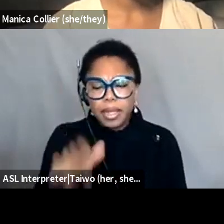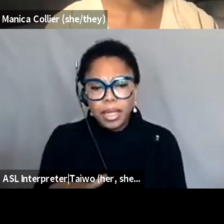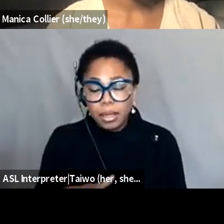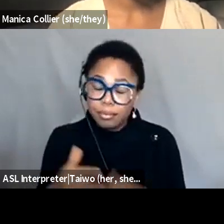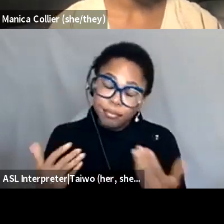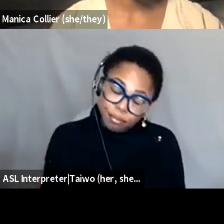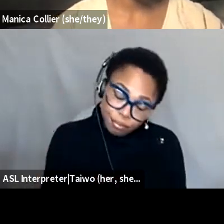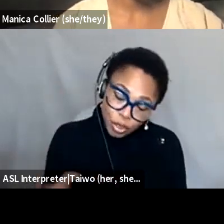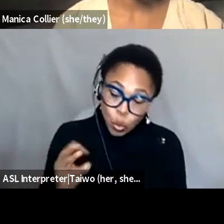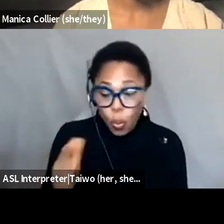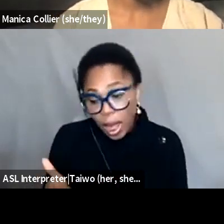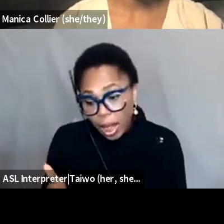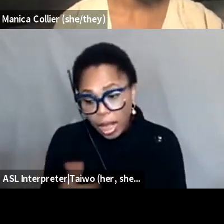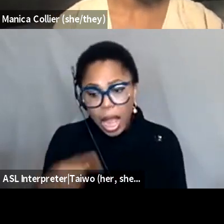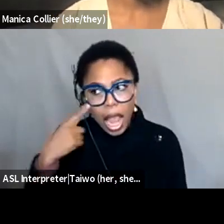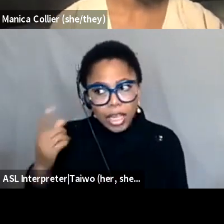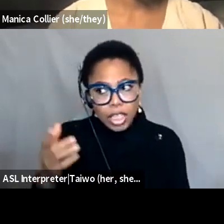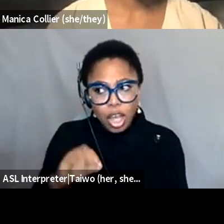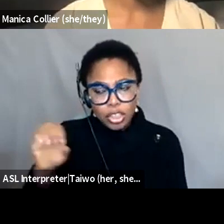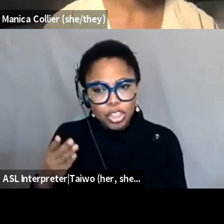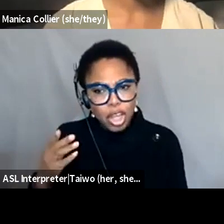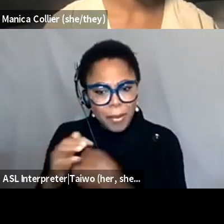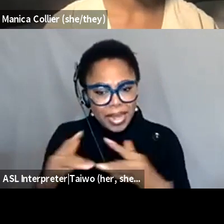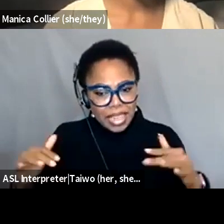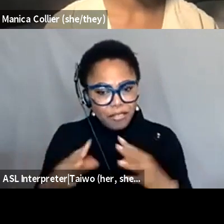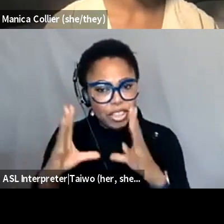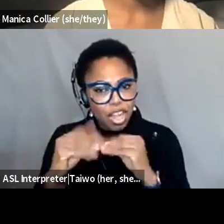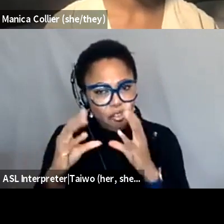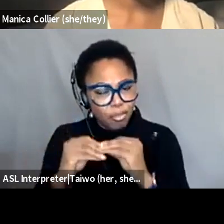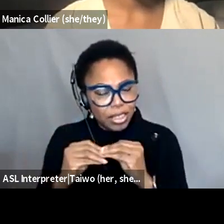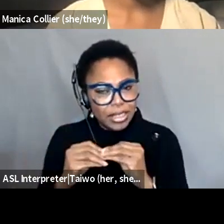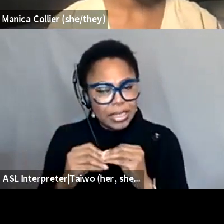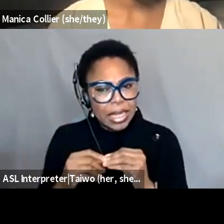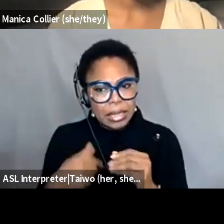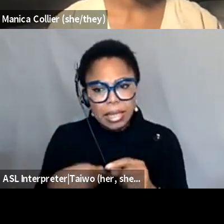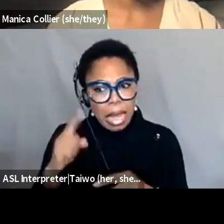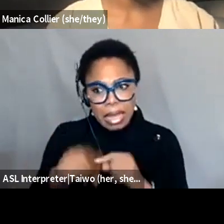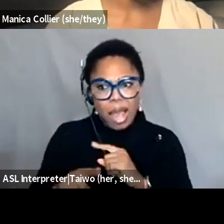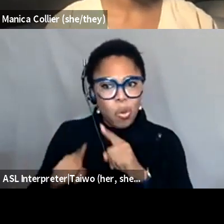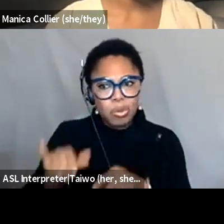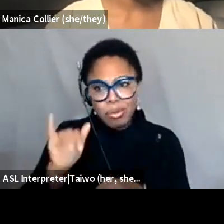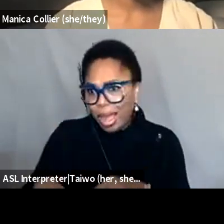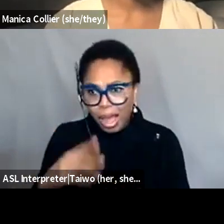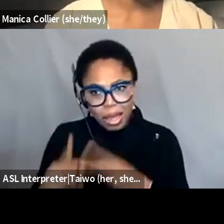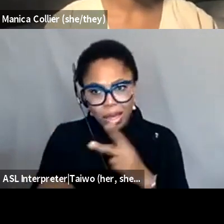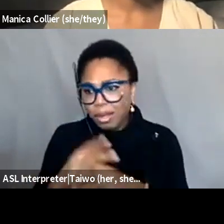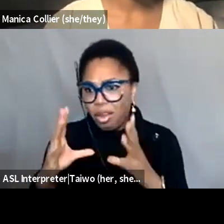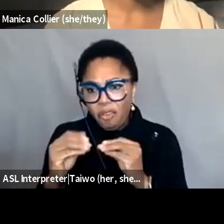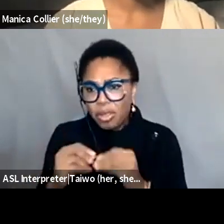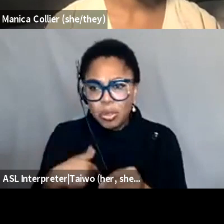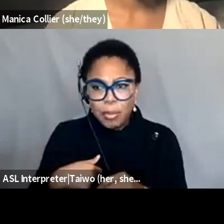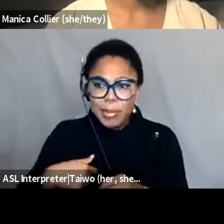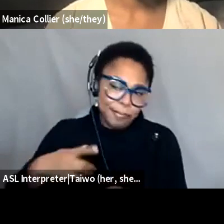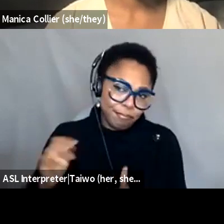Well, you know, I heard he got the job at a diversity conference, and I can't even attend those, so I don't think I'd be able to get